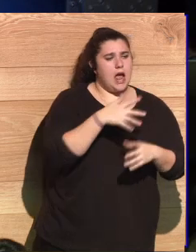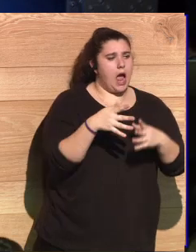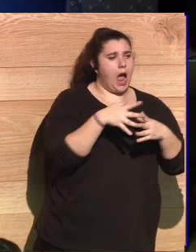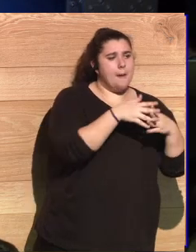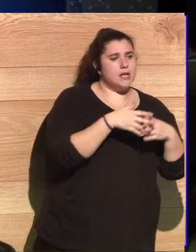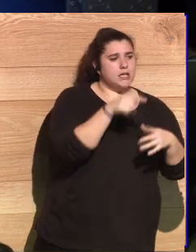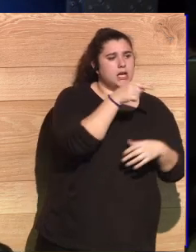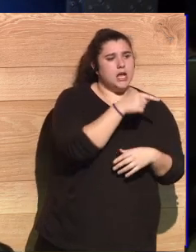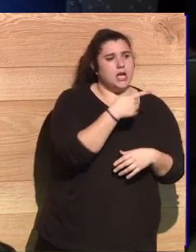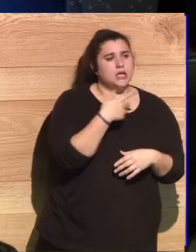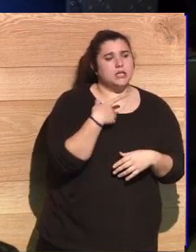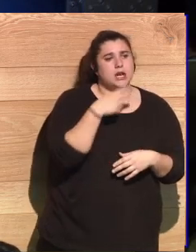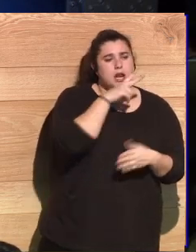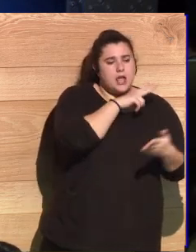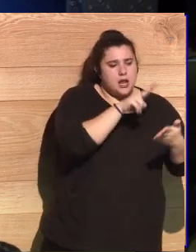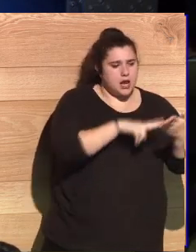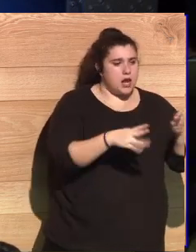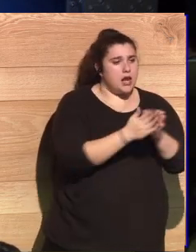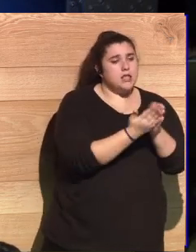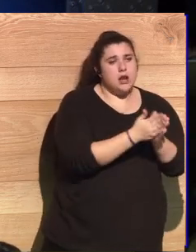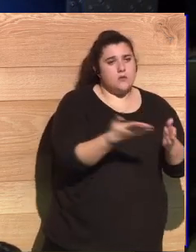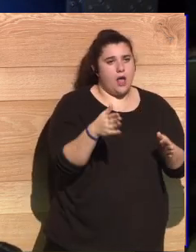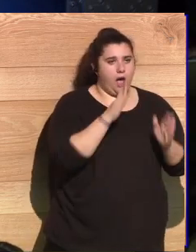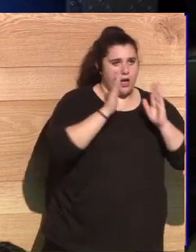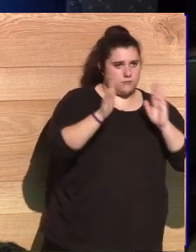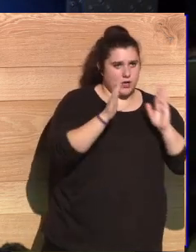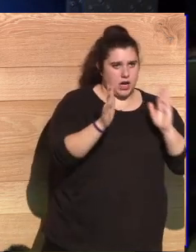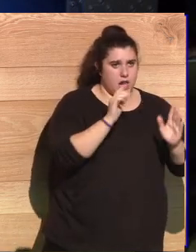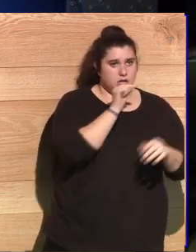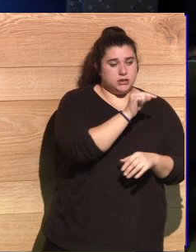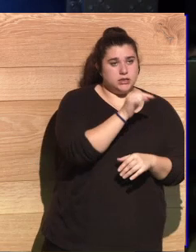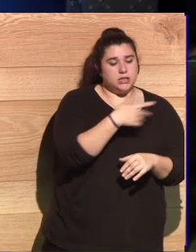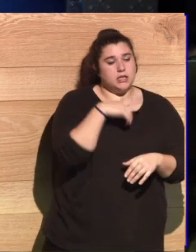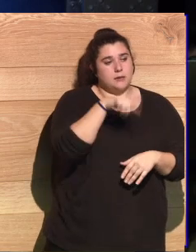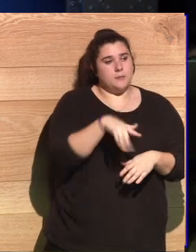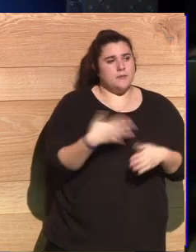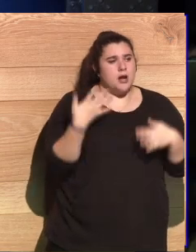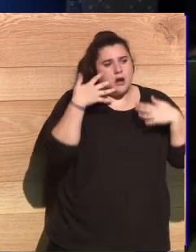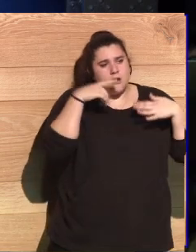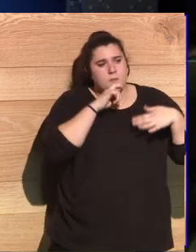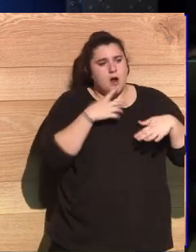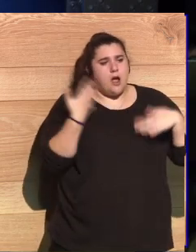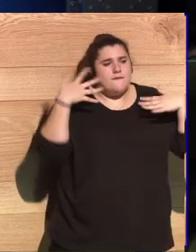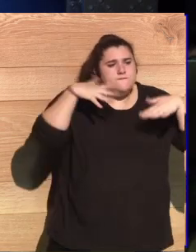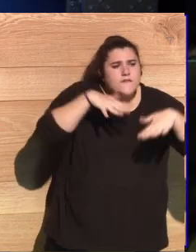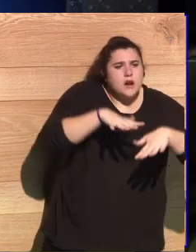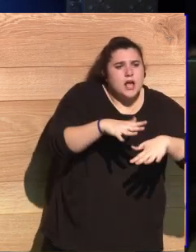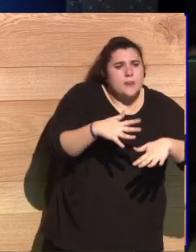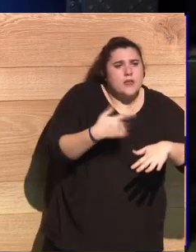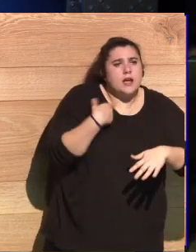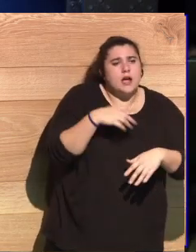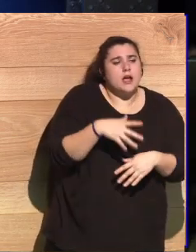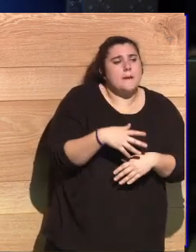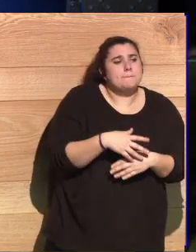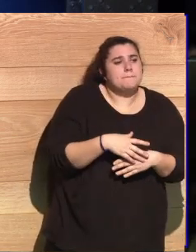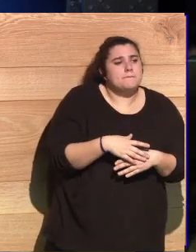read Kerouac and all the writers by that time, and we had a great influence by comics,